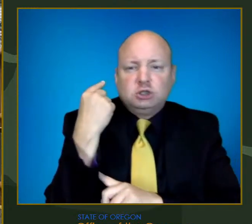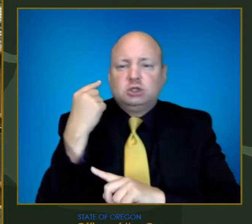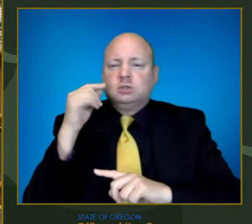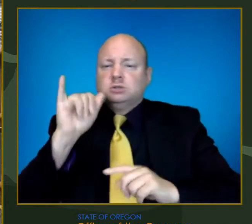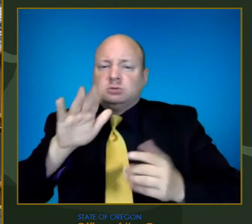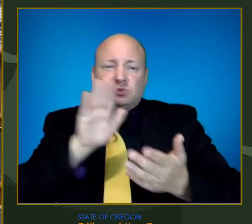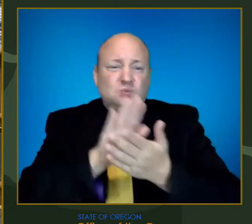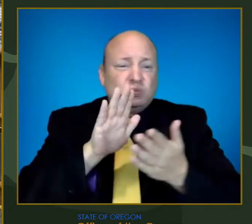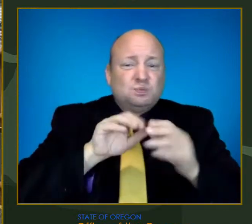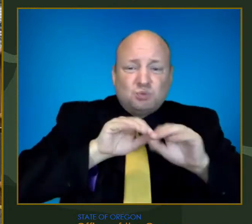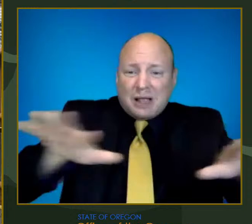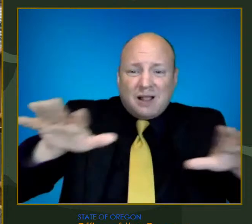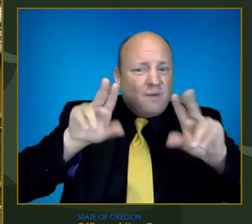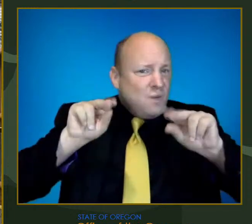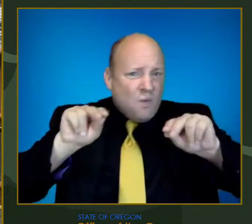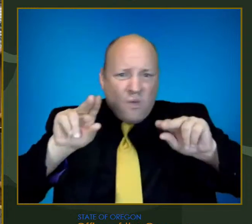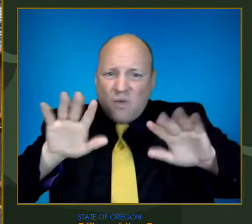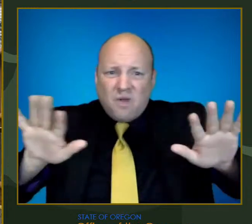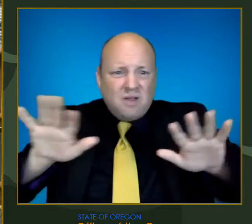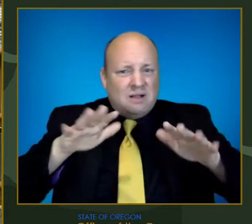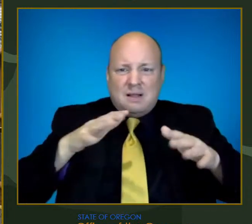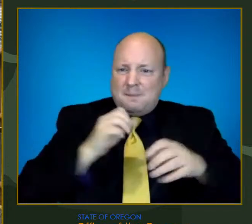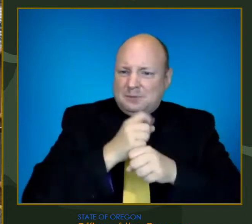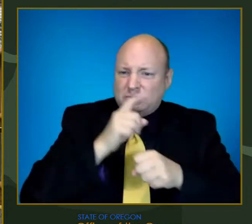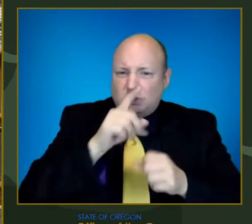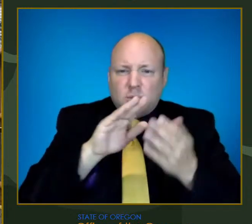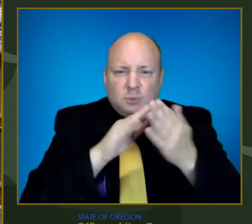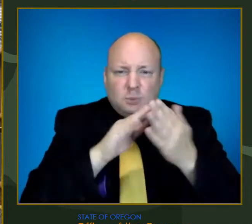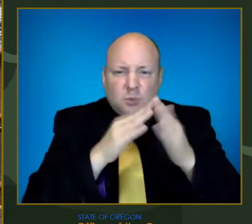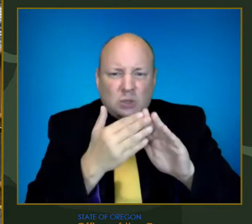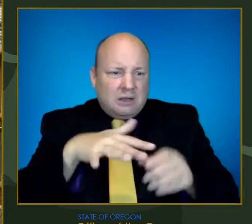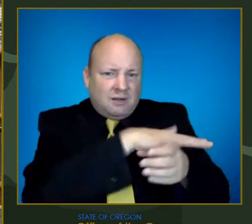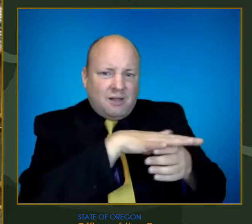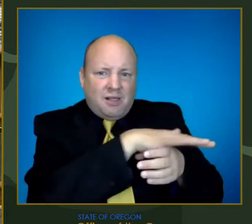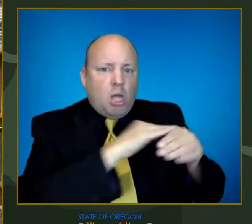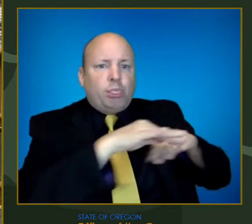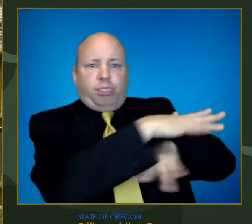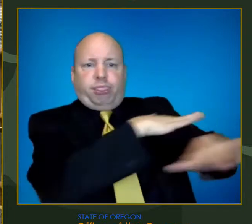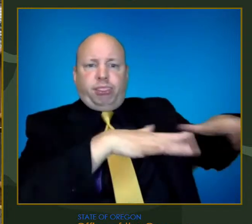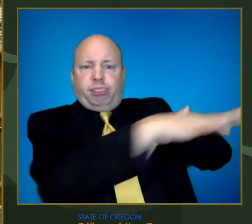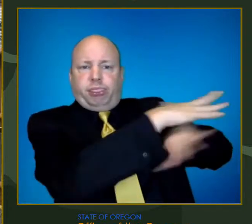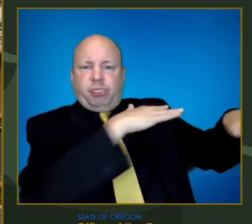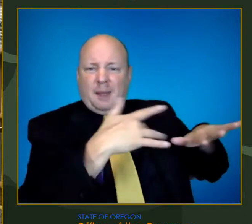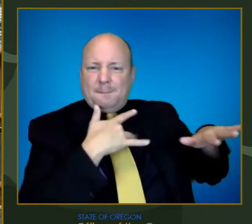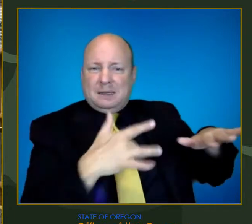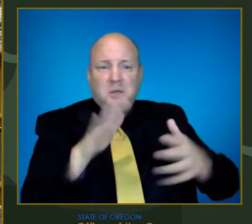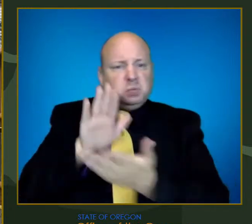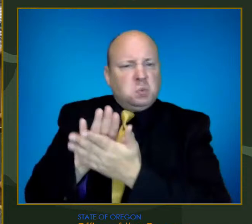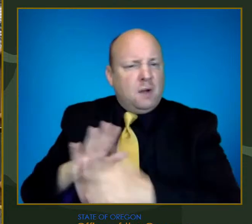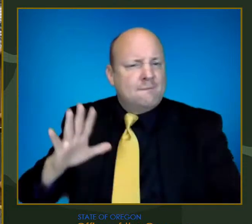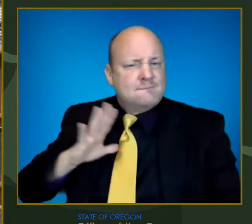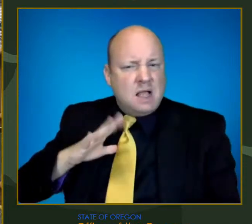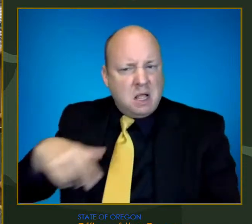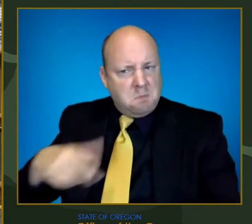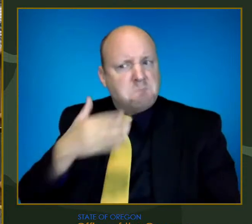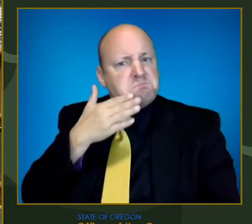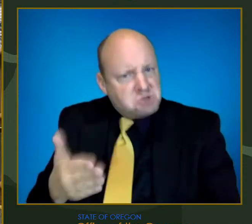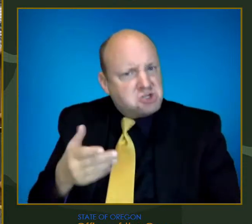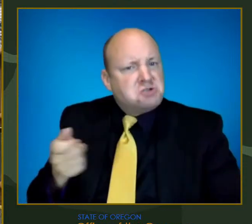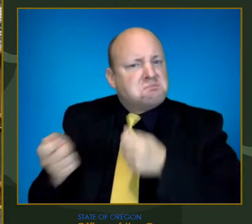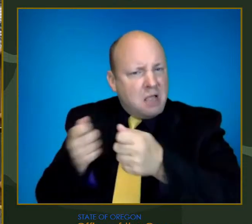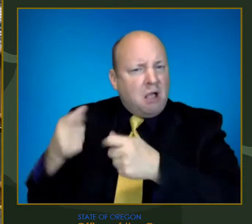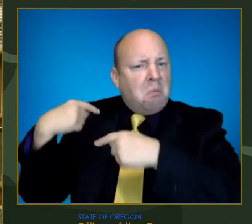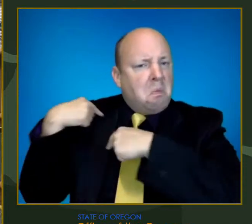was frequently introduced to school settings. So with face coverings, all of the practice protocols that our schools had in place